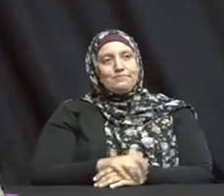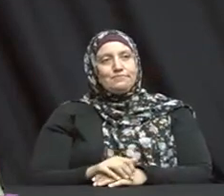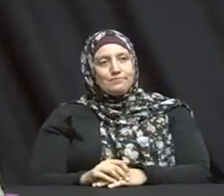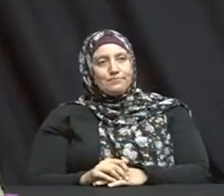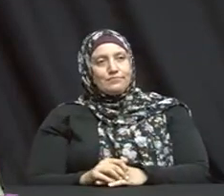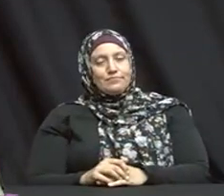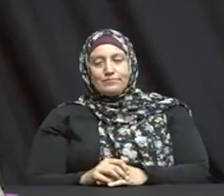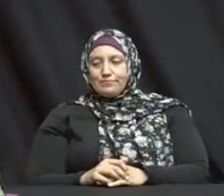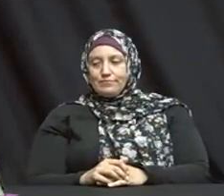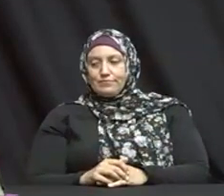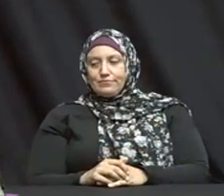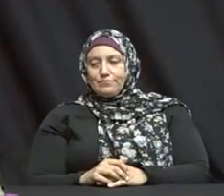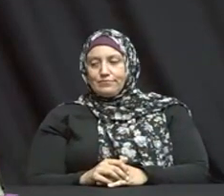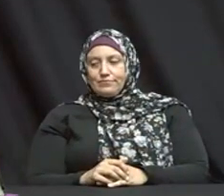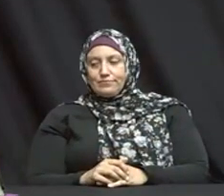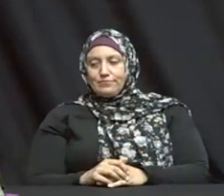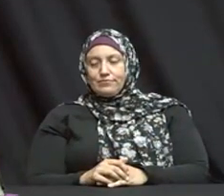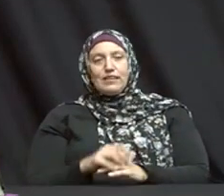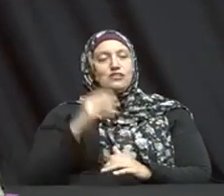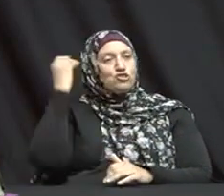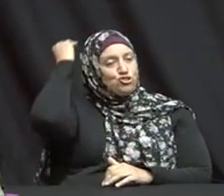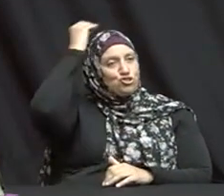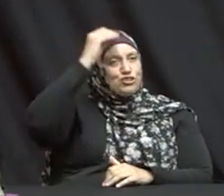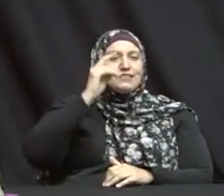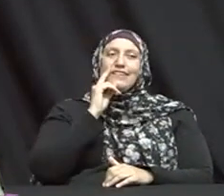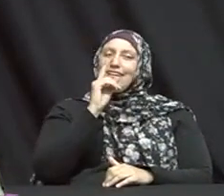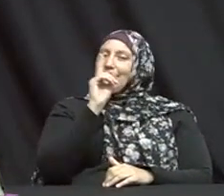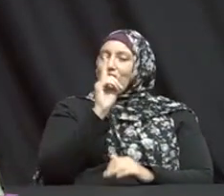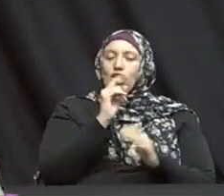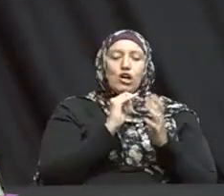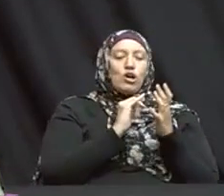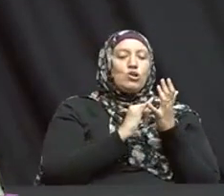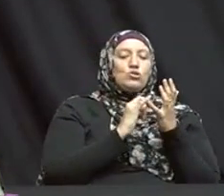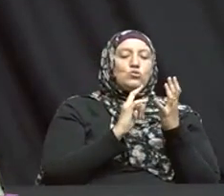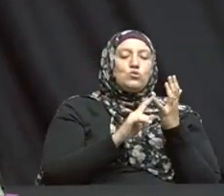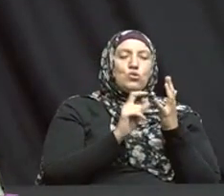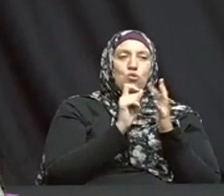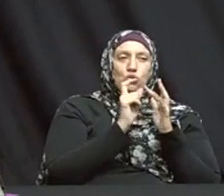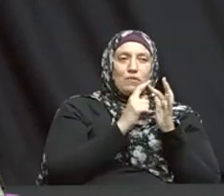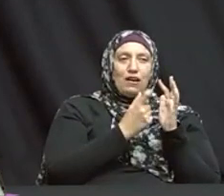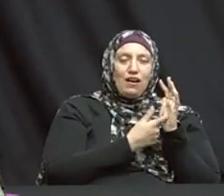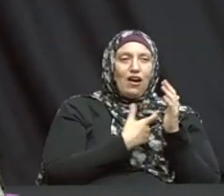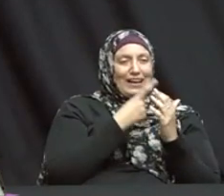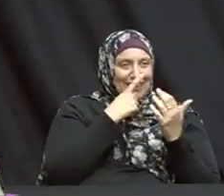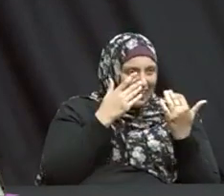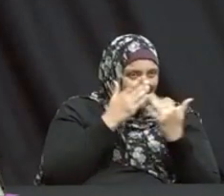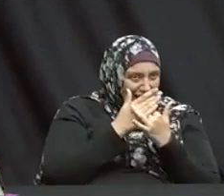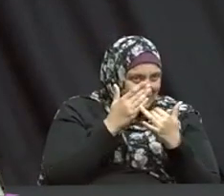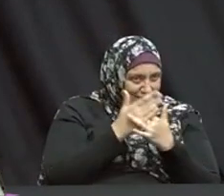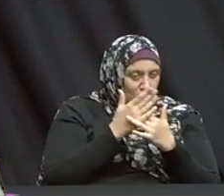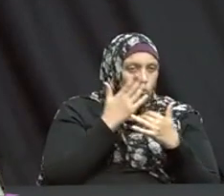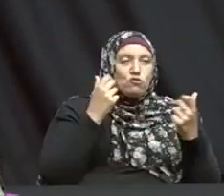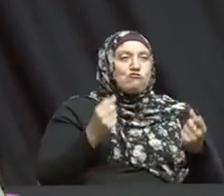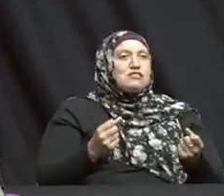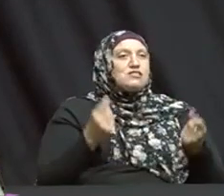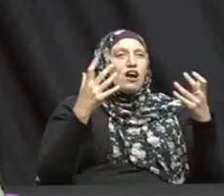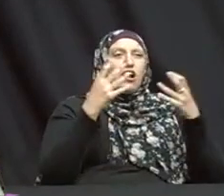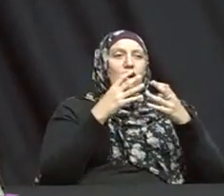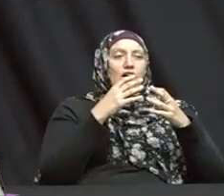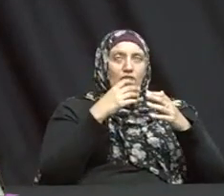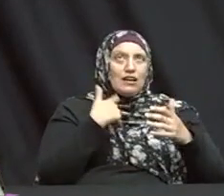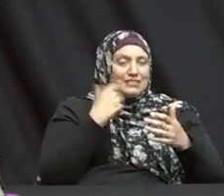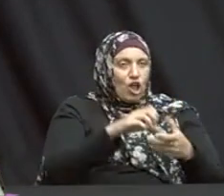between life insurance and super is that super, you can own it while you're still alive, when you're not working. That is correct. You can